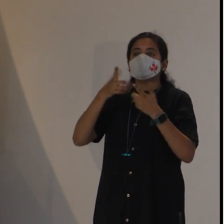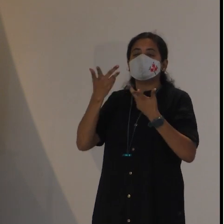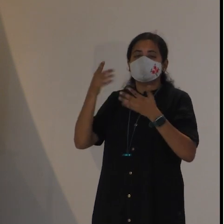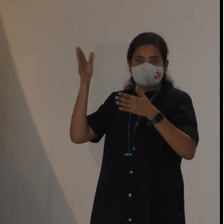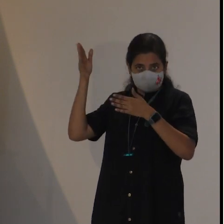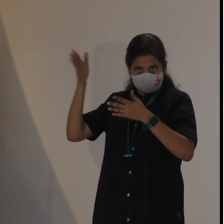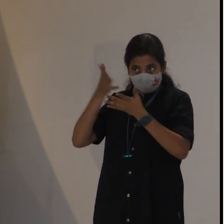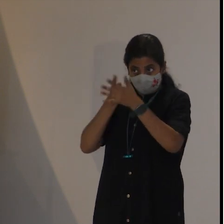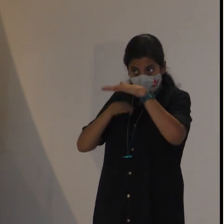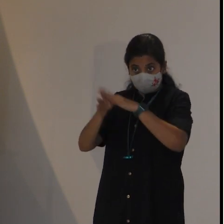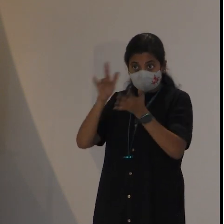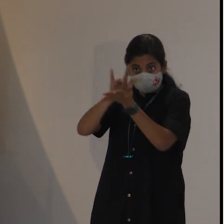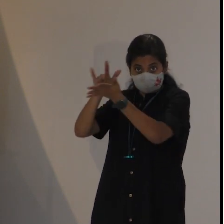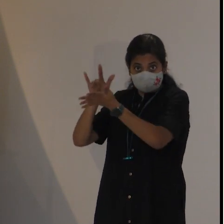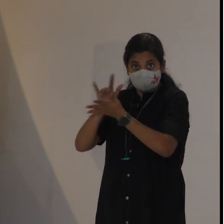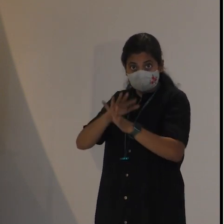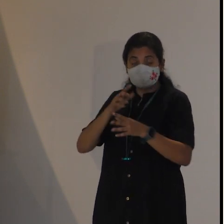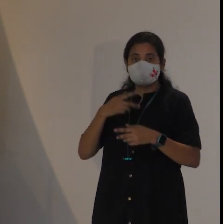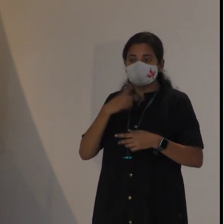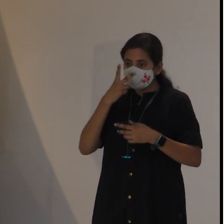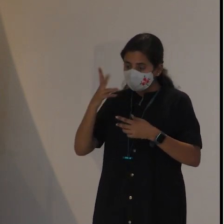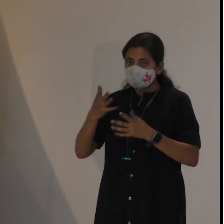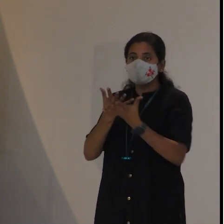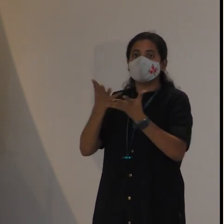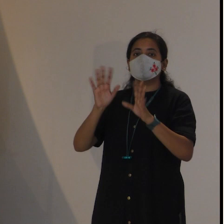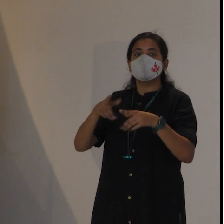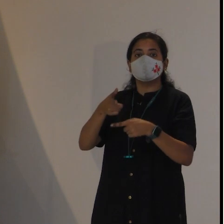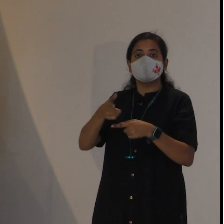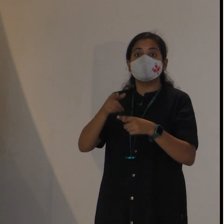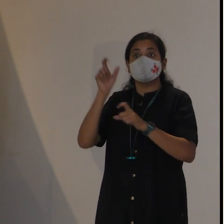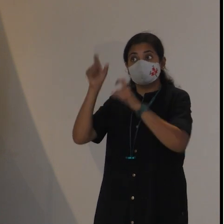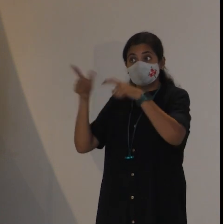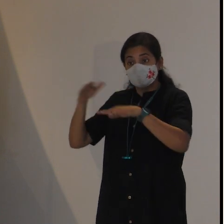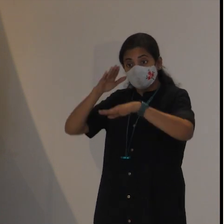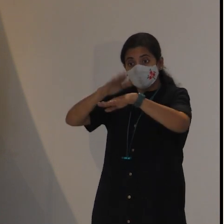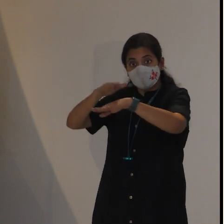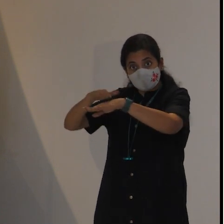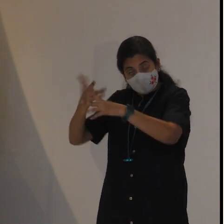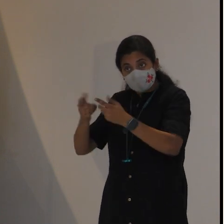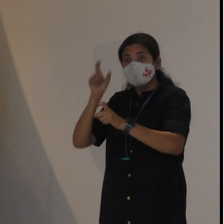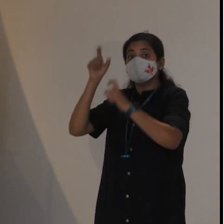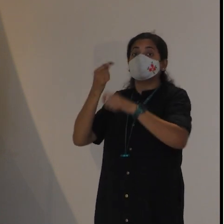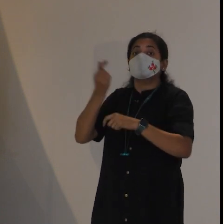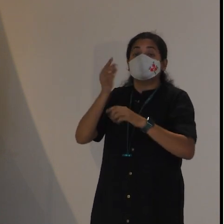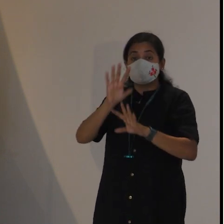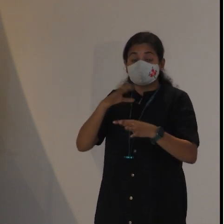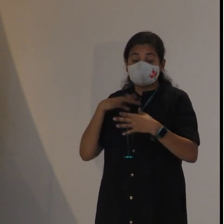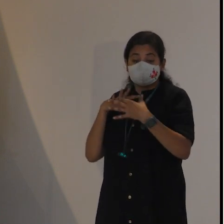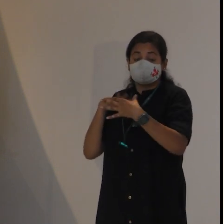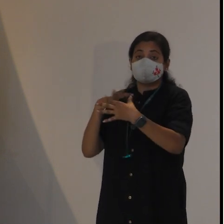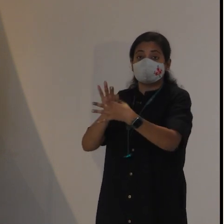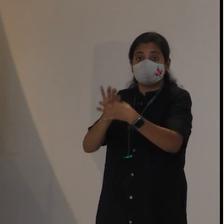these museum spaces are actually lived objects. They're objects that people touched, people used, people had emotional connections